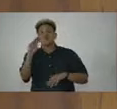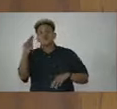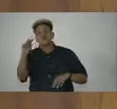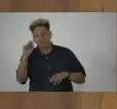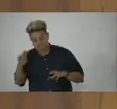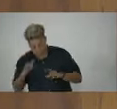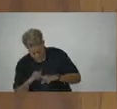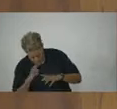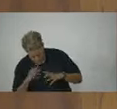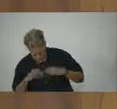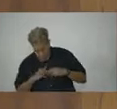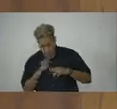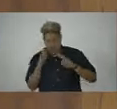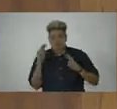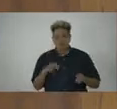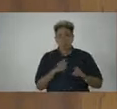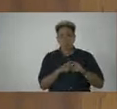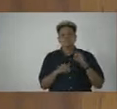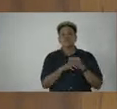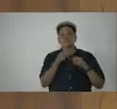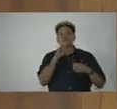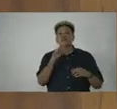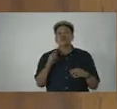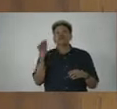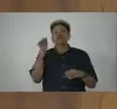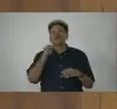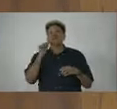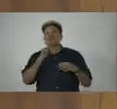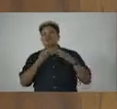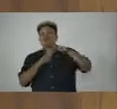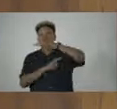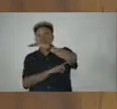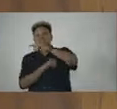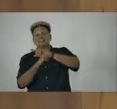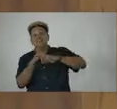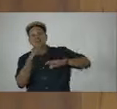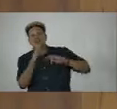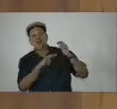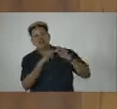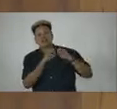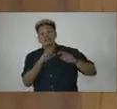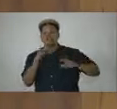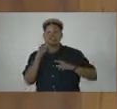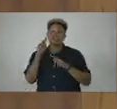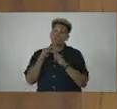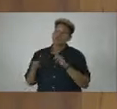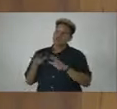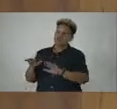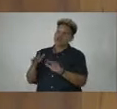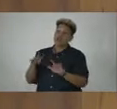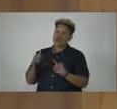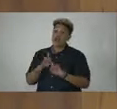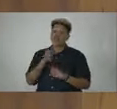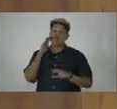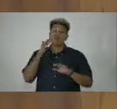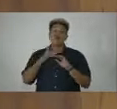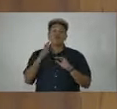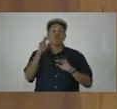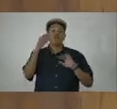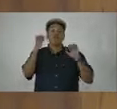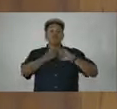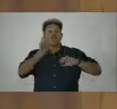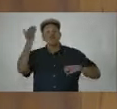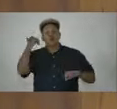to take a look at a Bailey Bridge that was constructed temporarily over 30 years ago